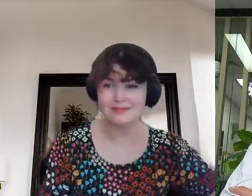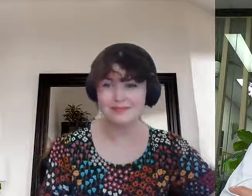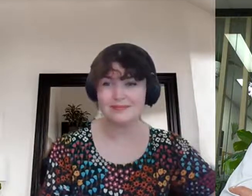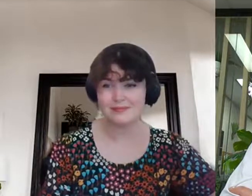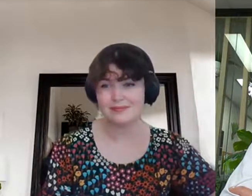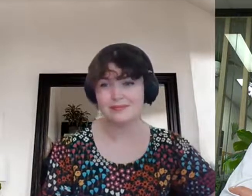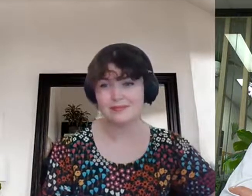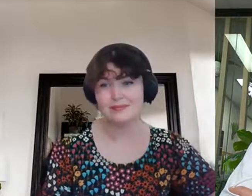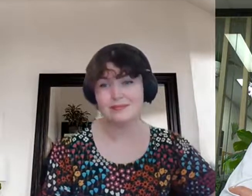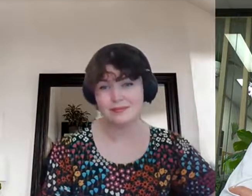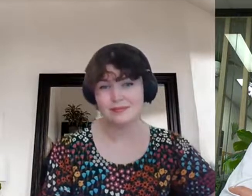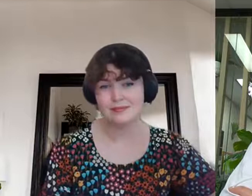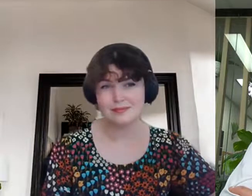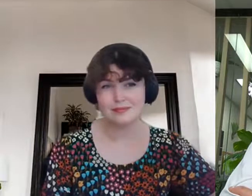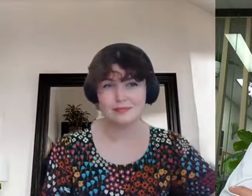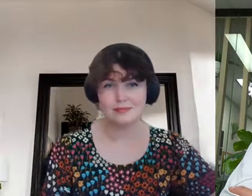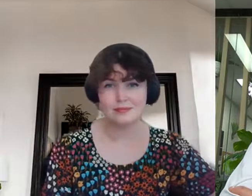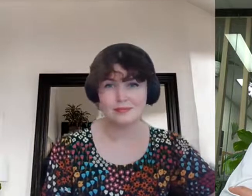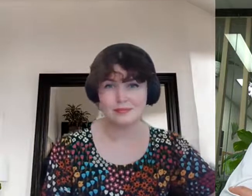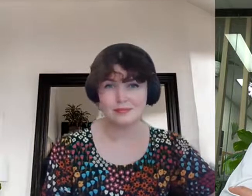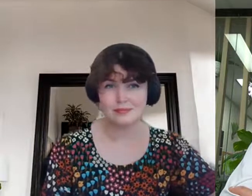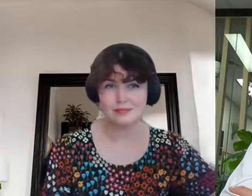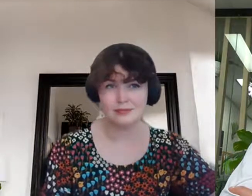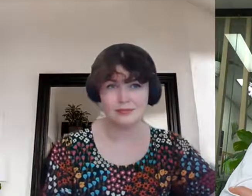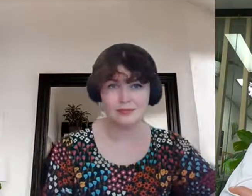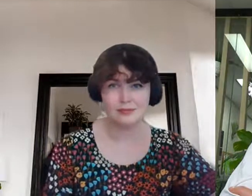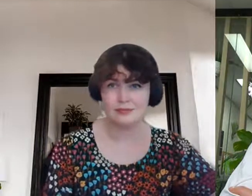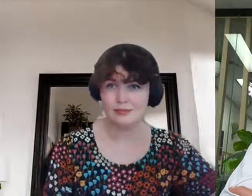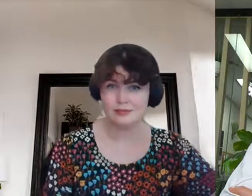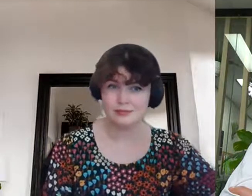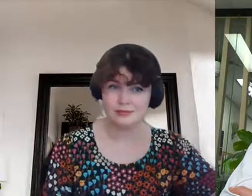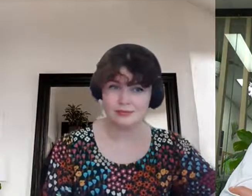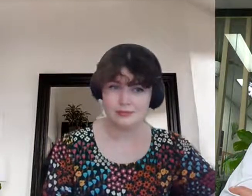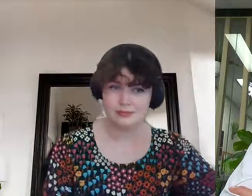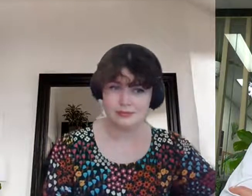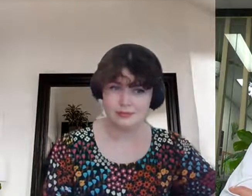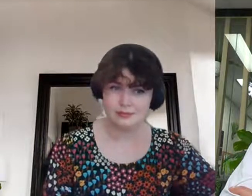with the large scale solar market in really bringing the viability of that forward.